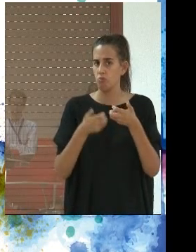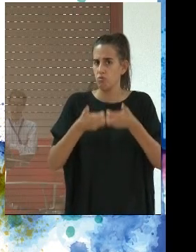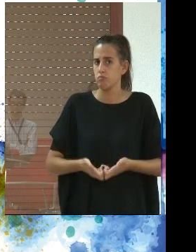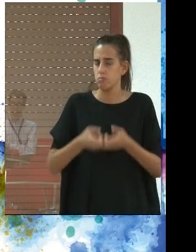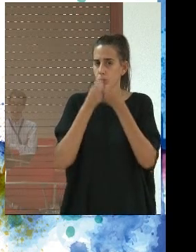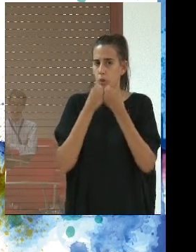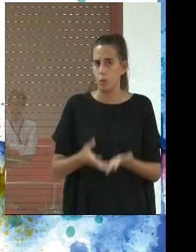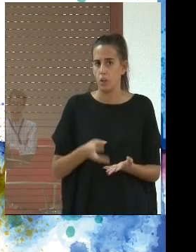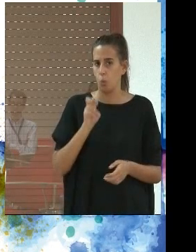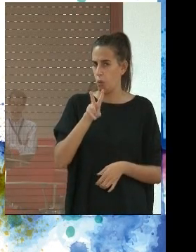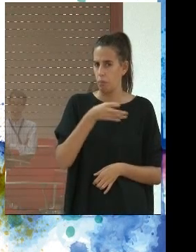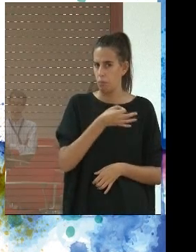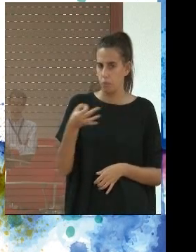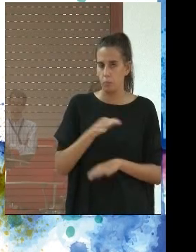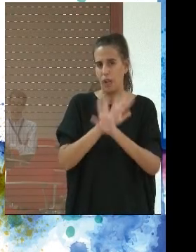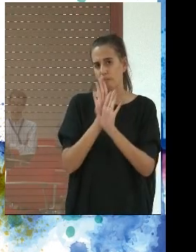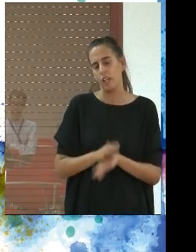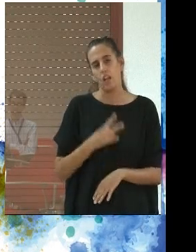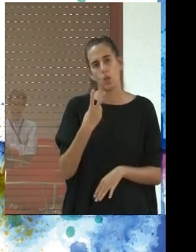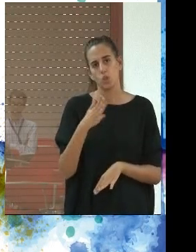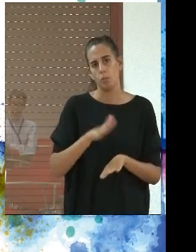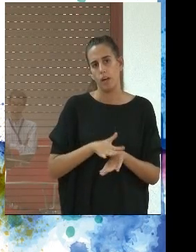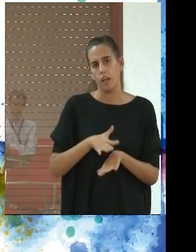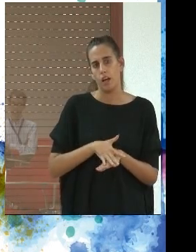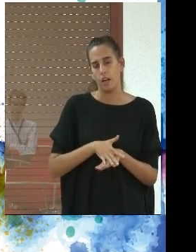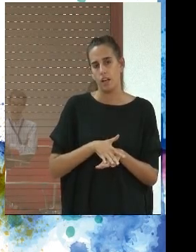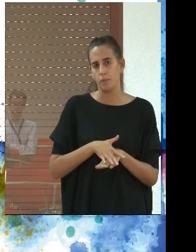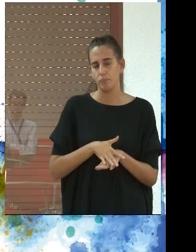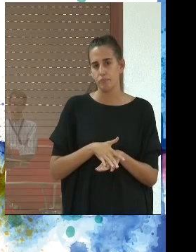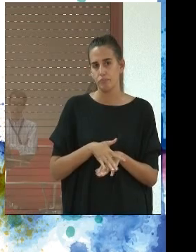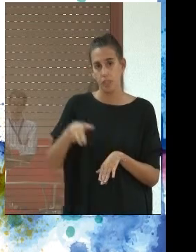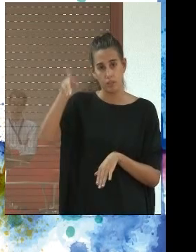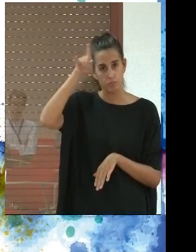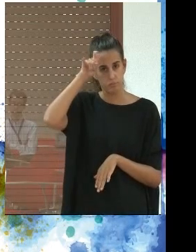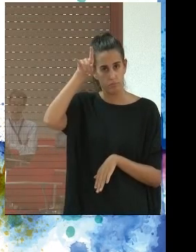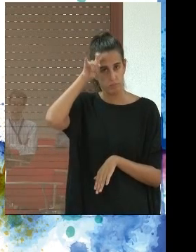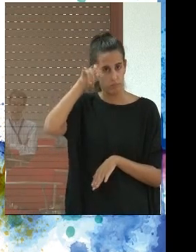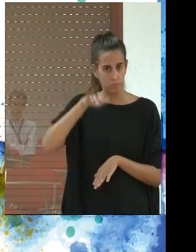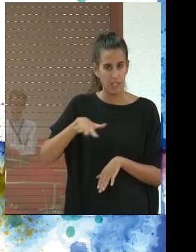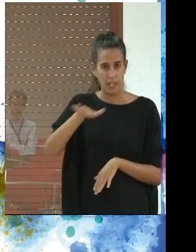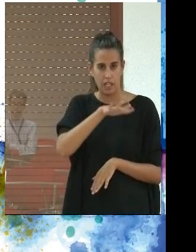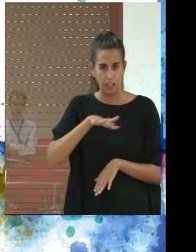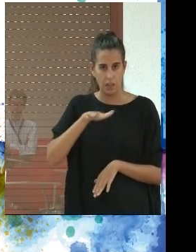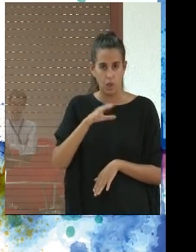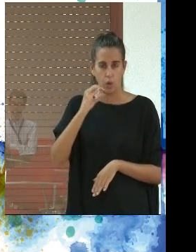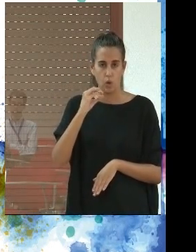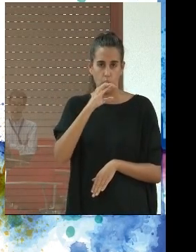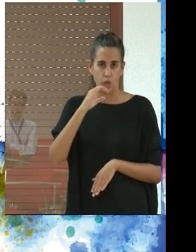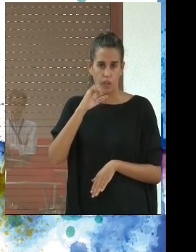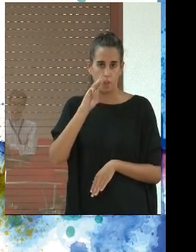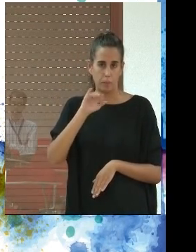did, we are using this system to capture the